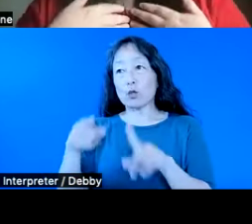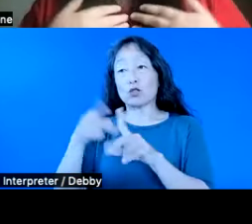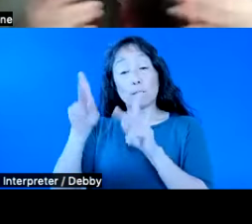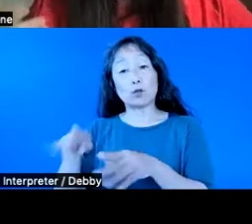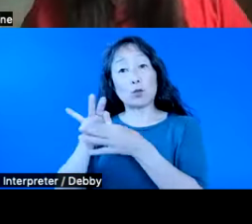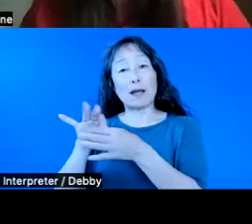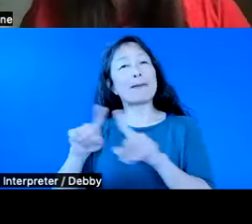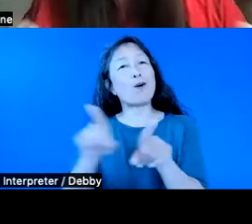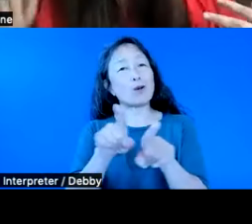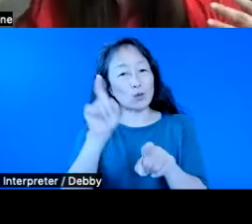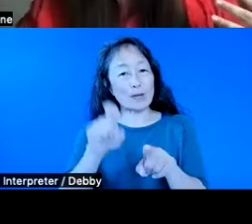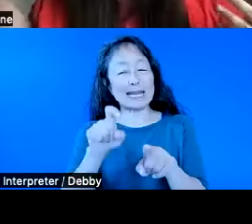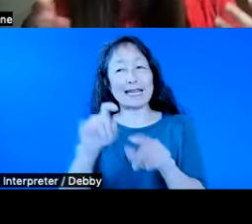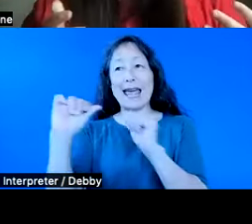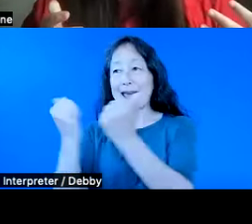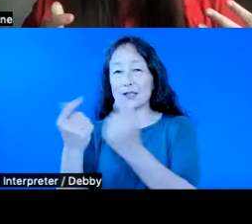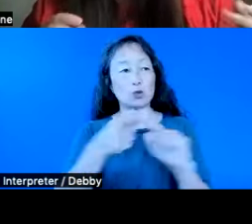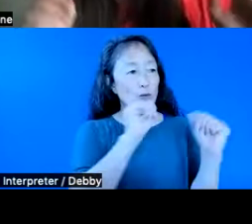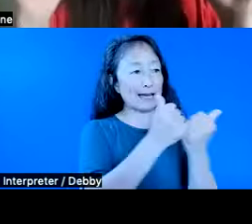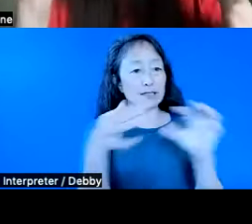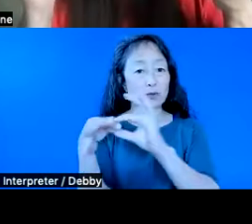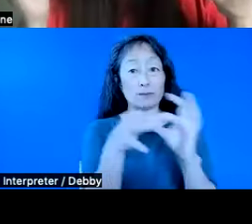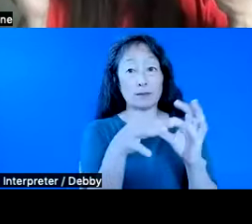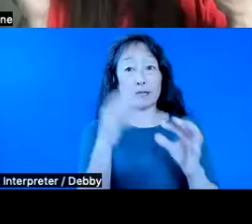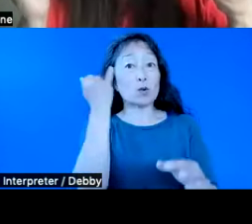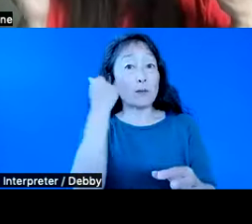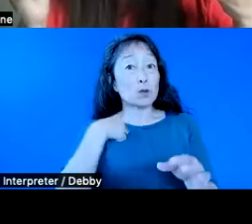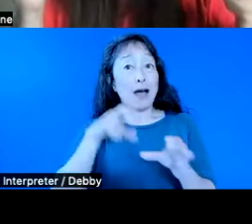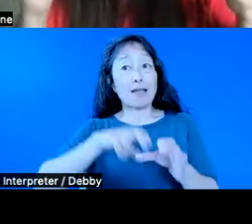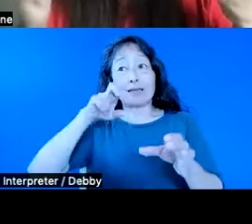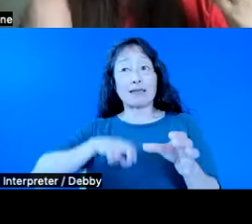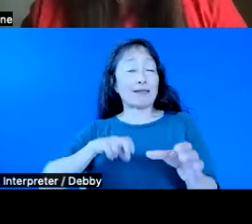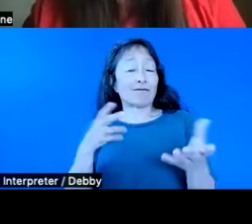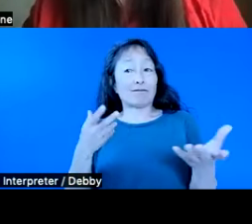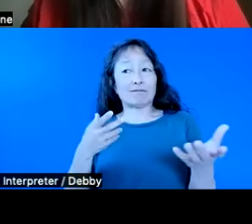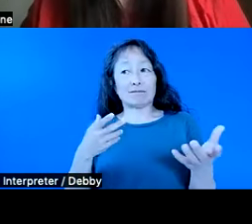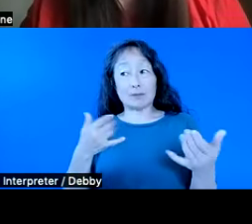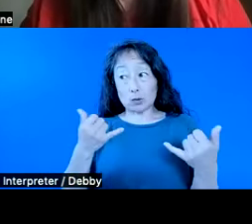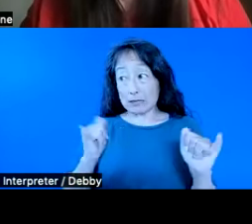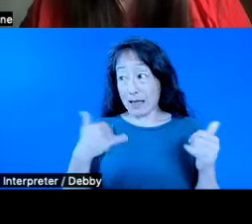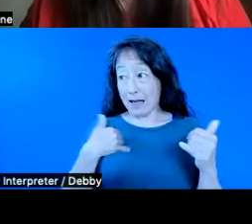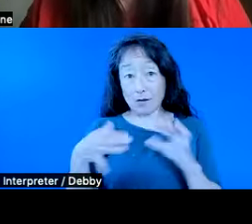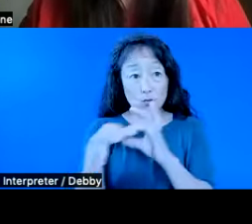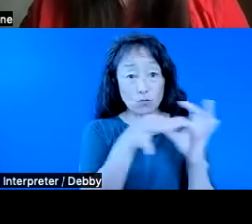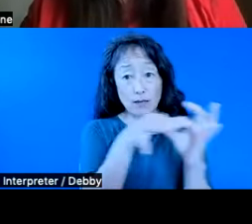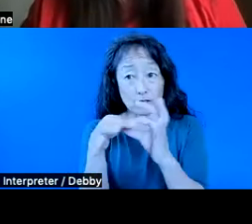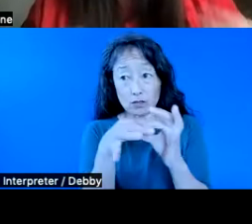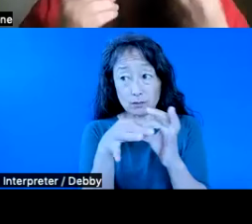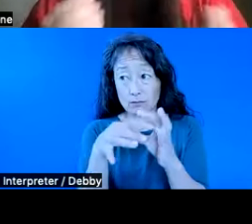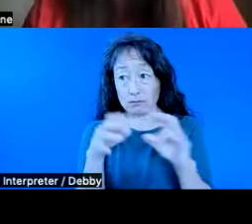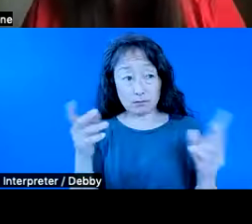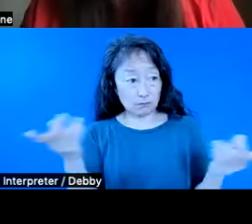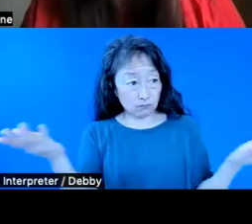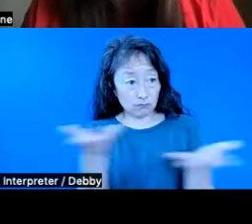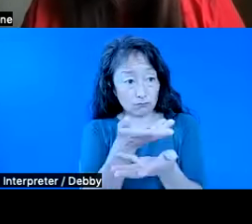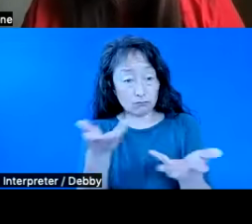So when I leave a space, or when somebody else leaves, is there still a relationship in place where people are able to kind of keep